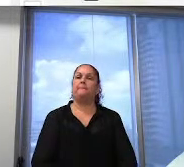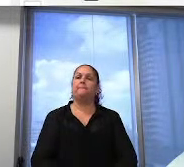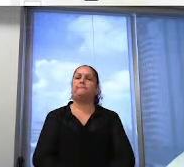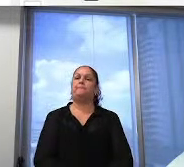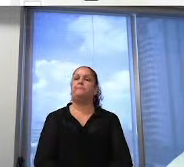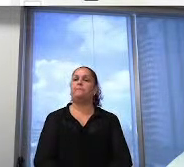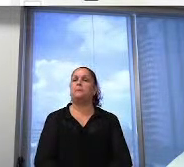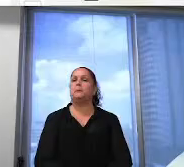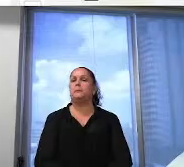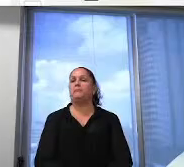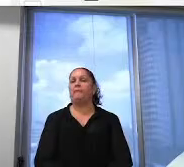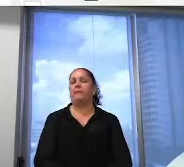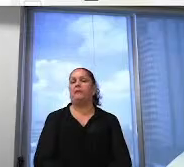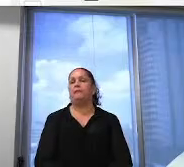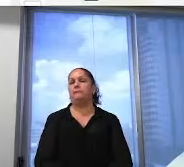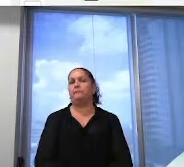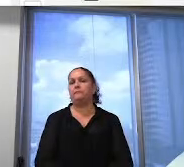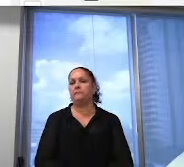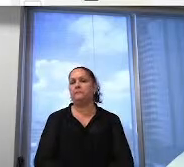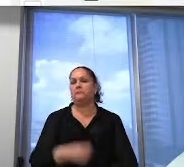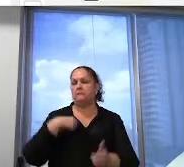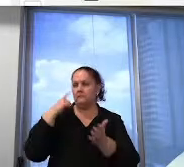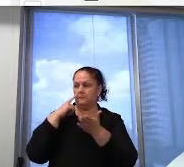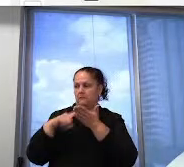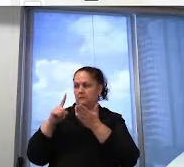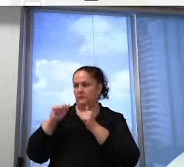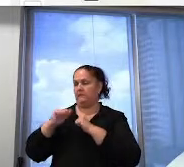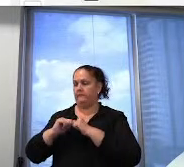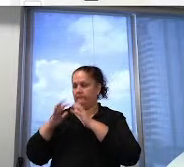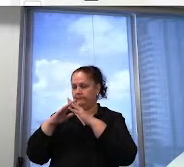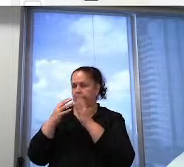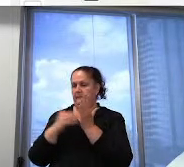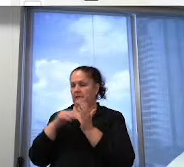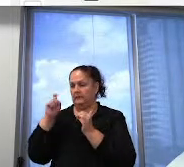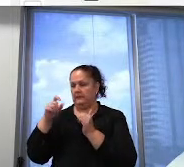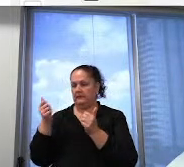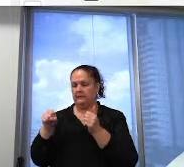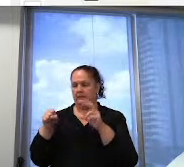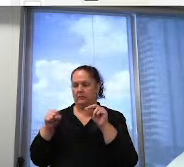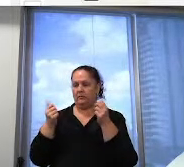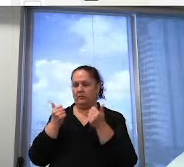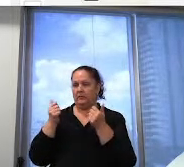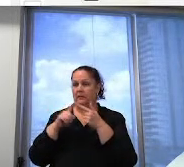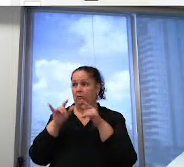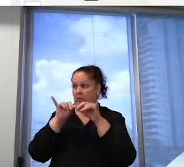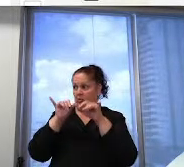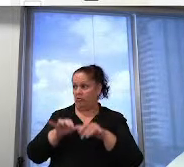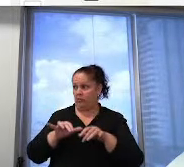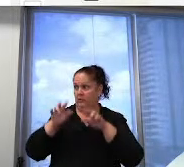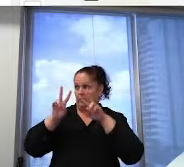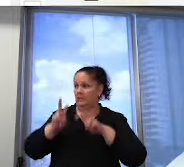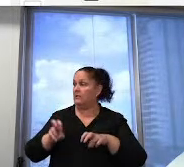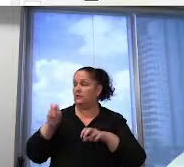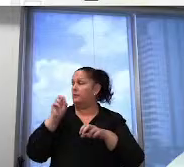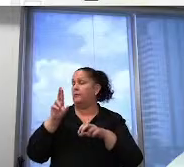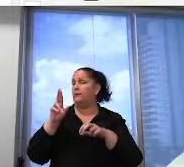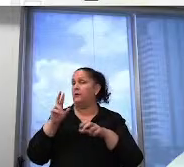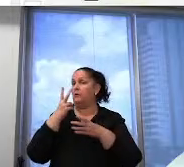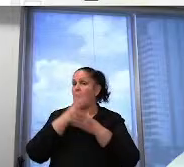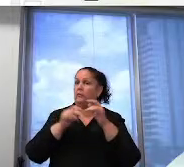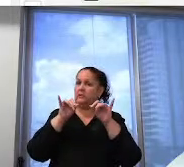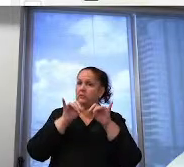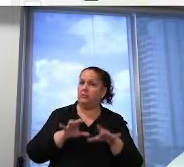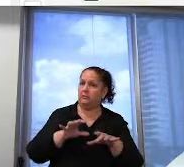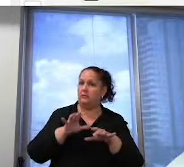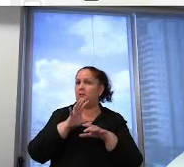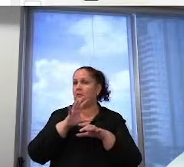And assessing the need for a rebuild is based on again, engineering analysis, or it's based